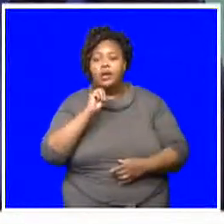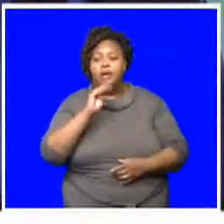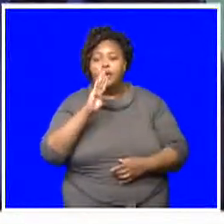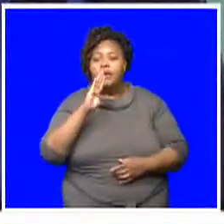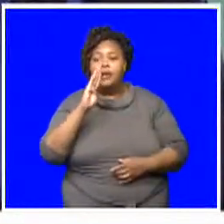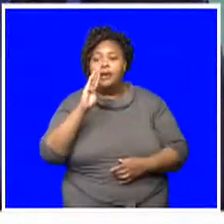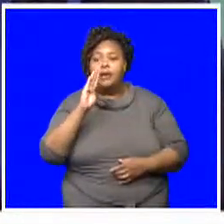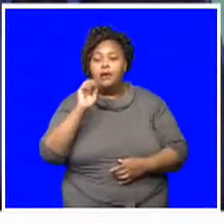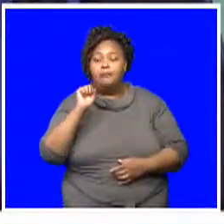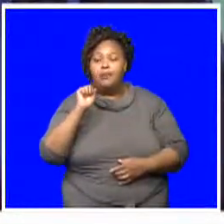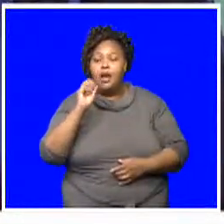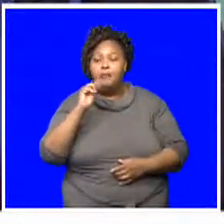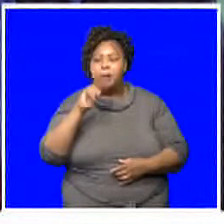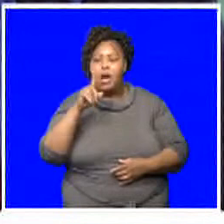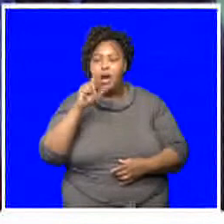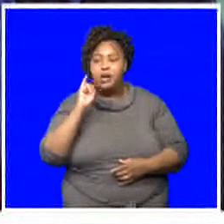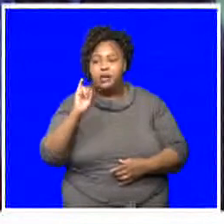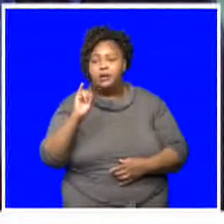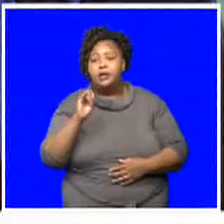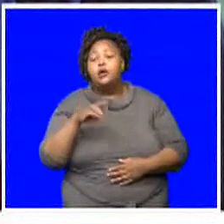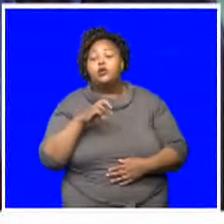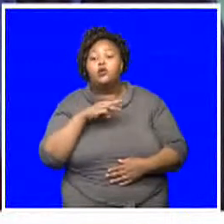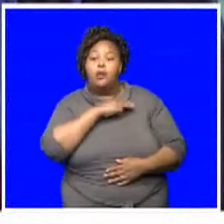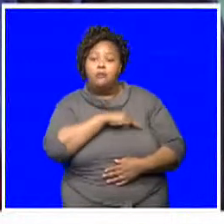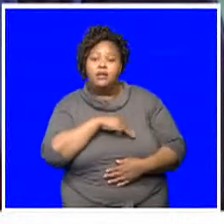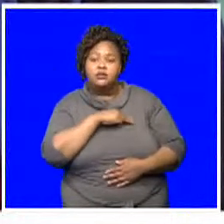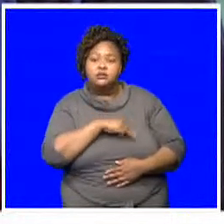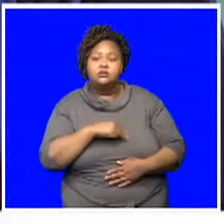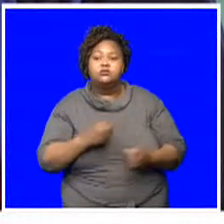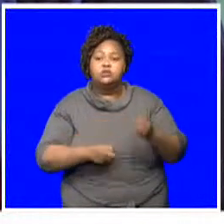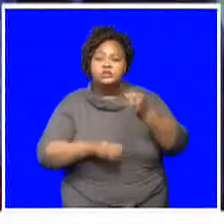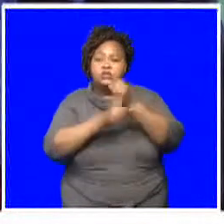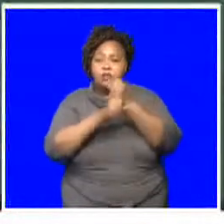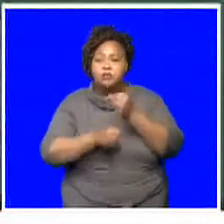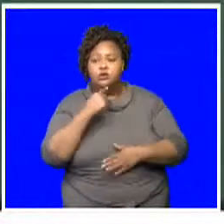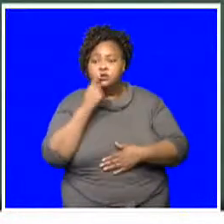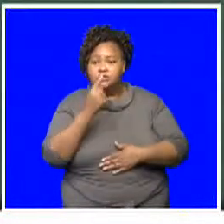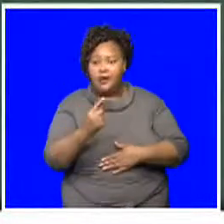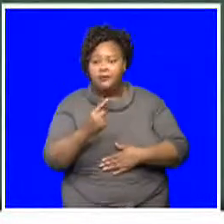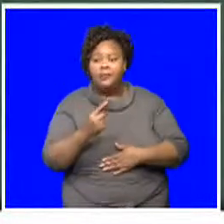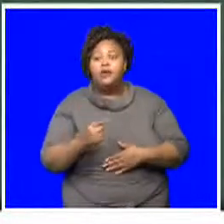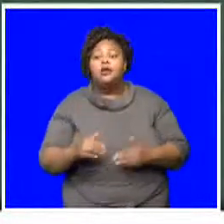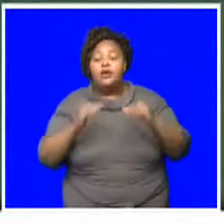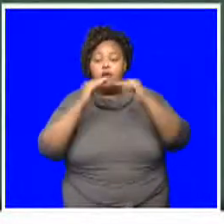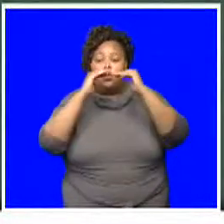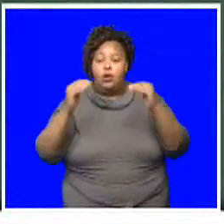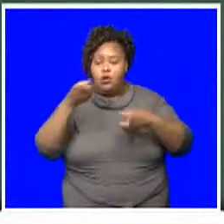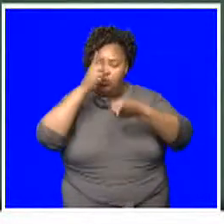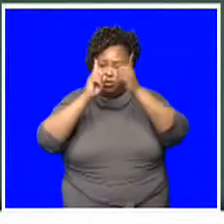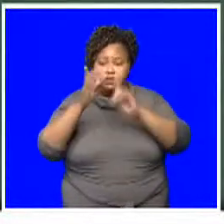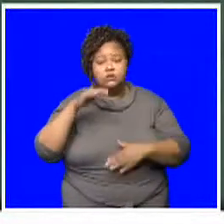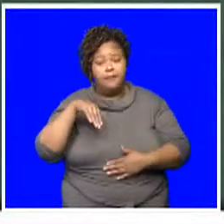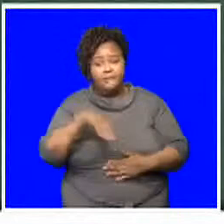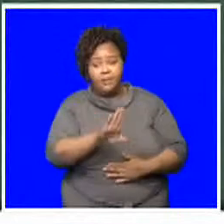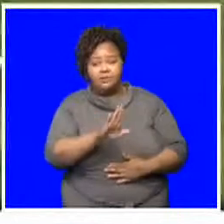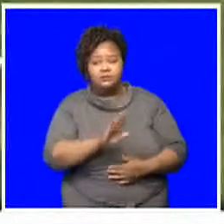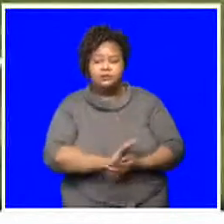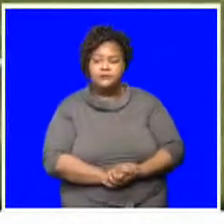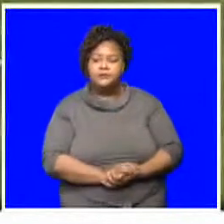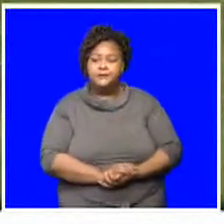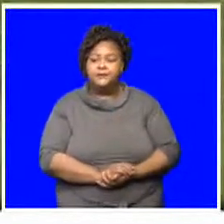event, is appealing for support from local authorities. She says the opportunities as people without